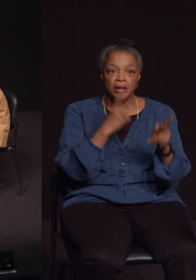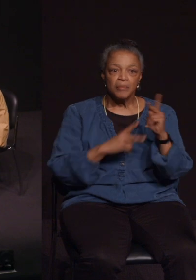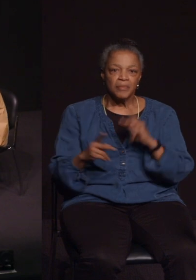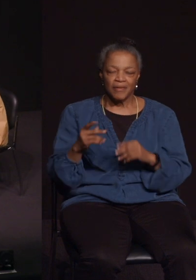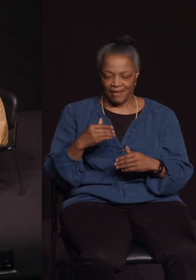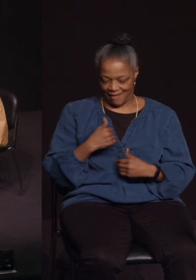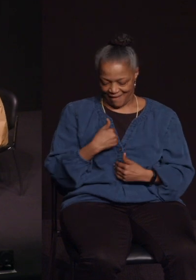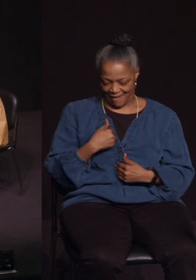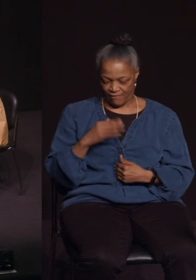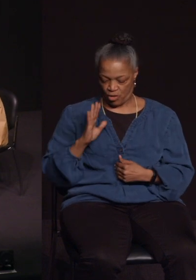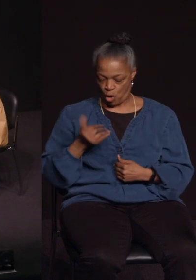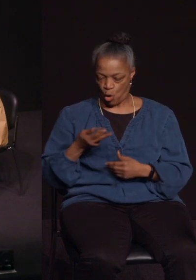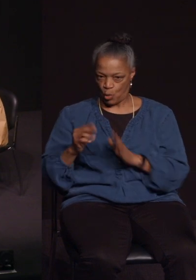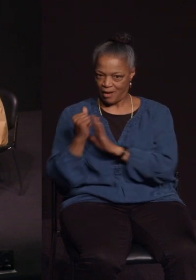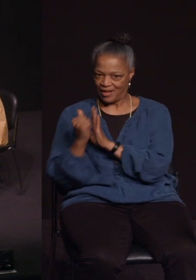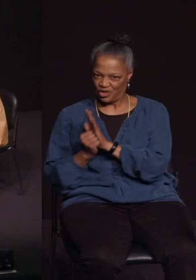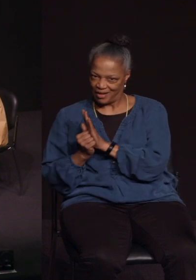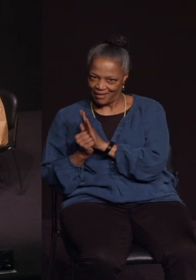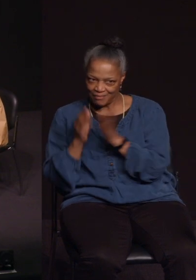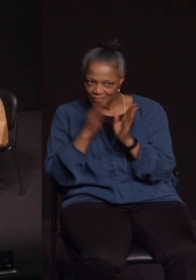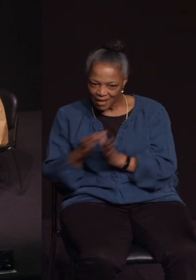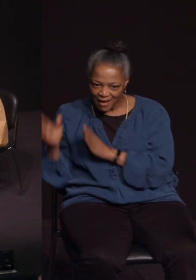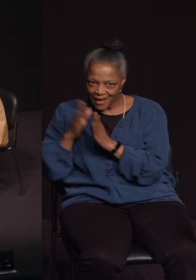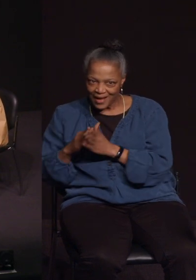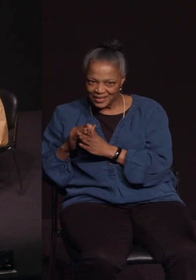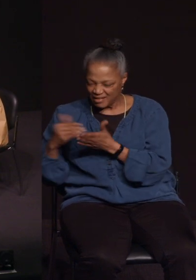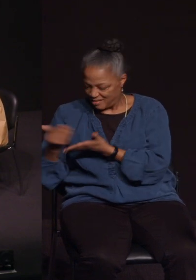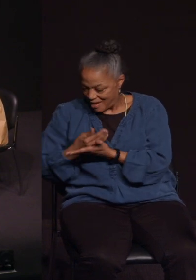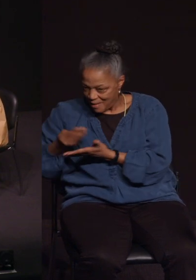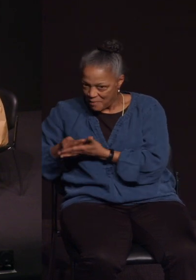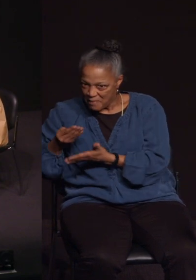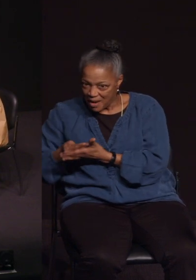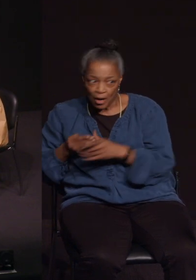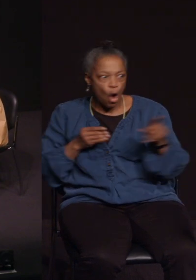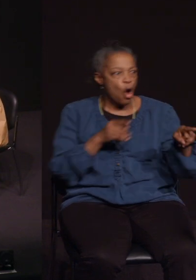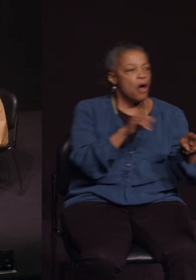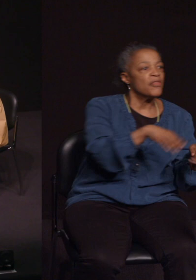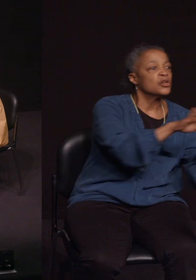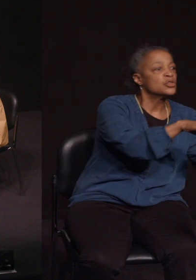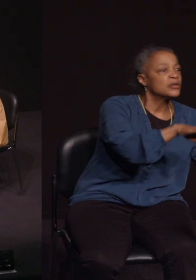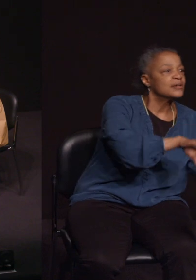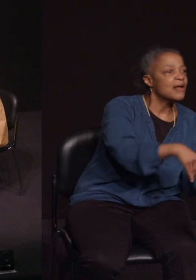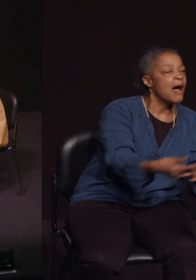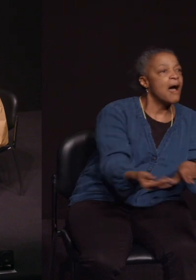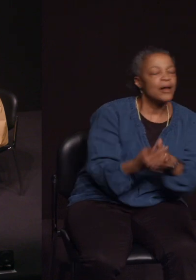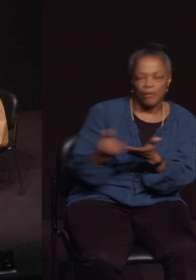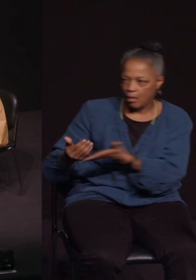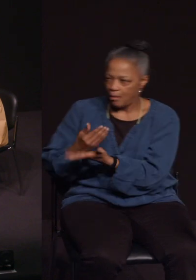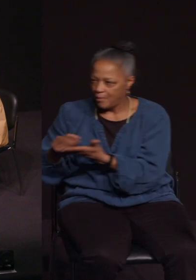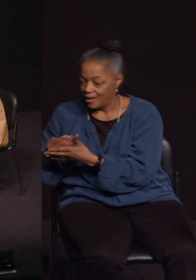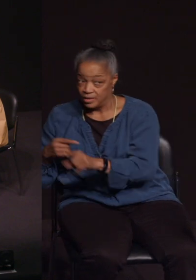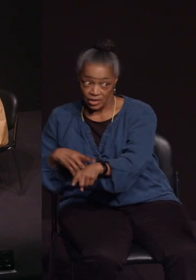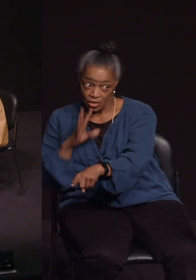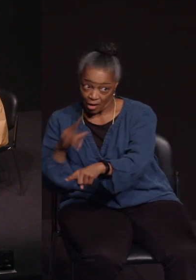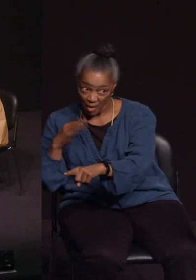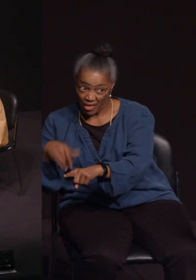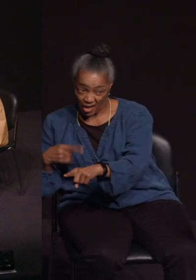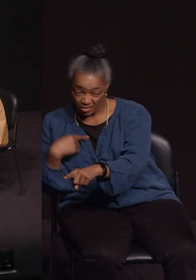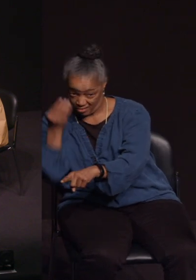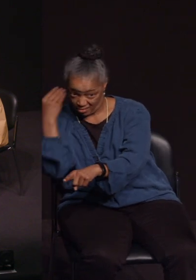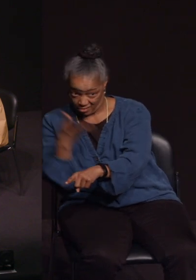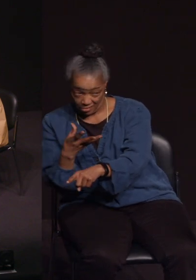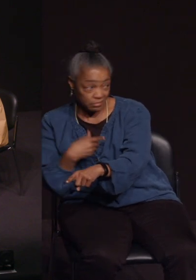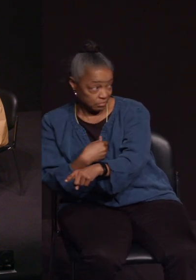own agendas, and they raise money behind these people losing their children. Yeah,